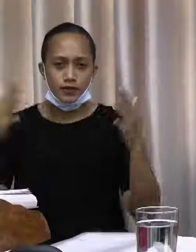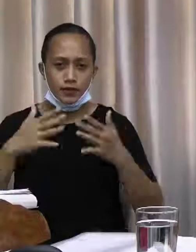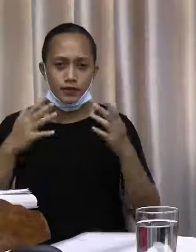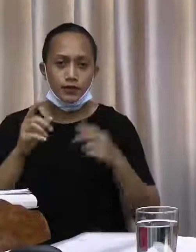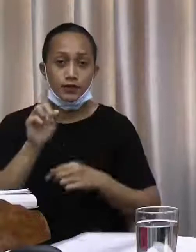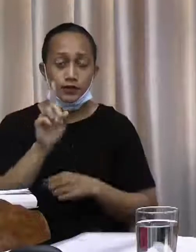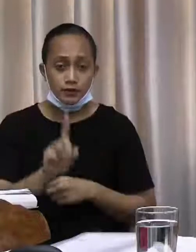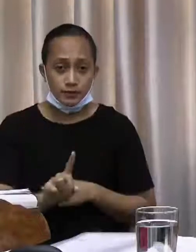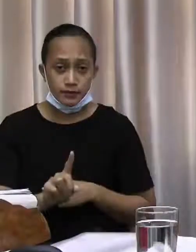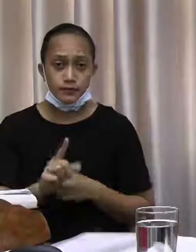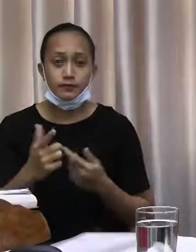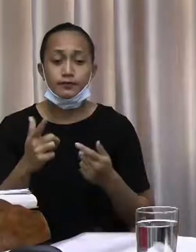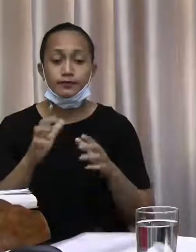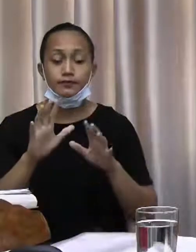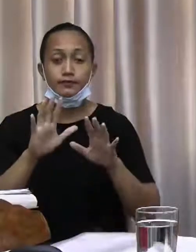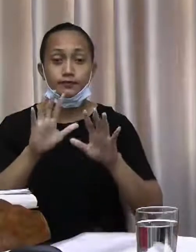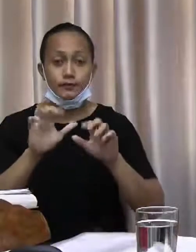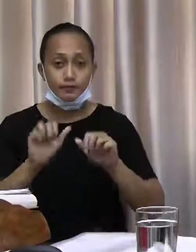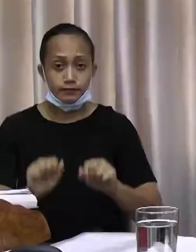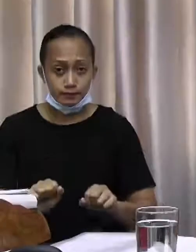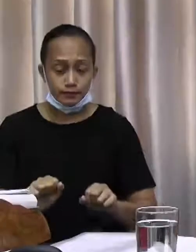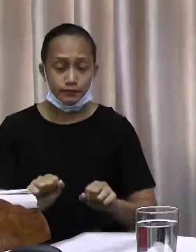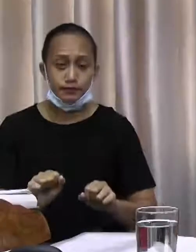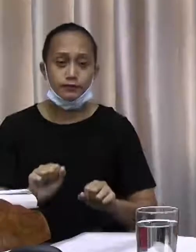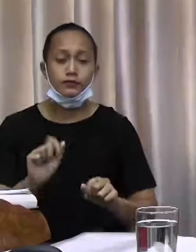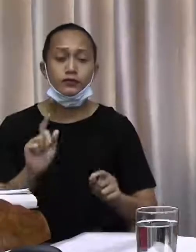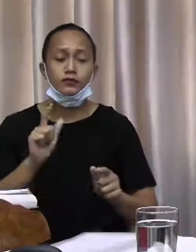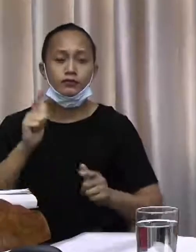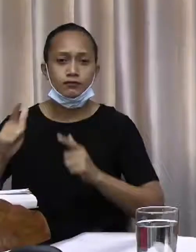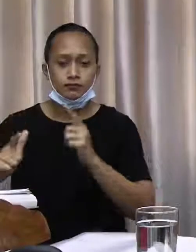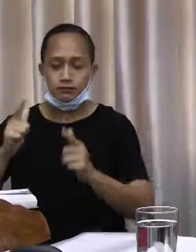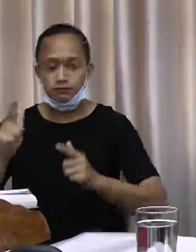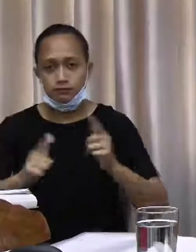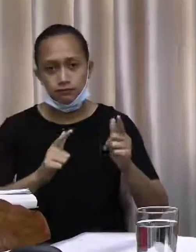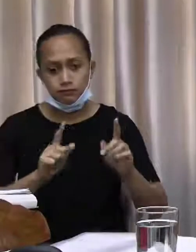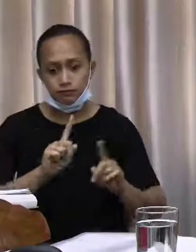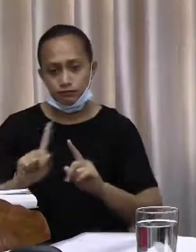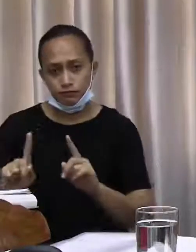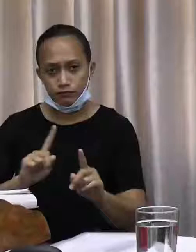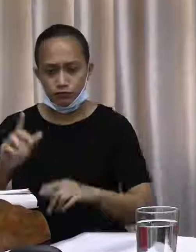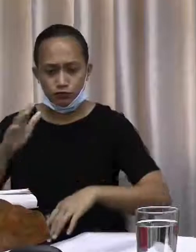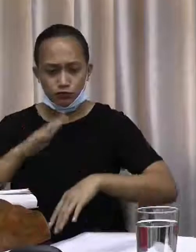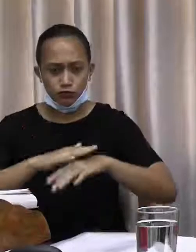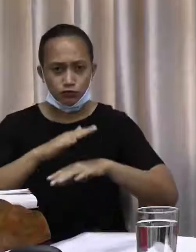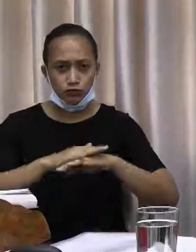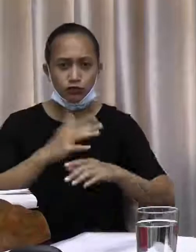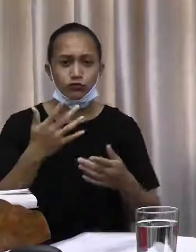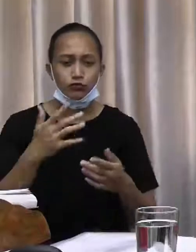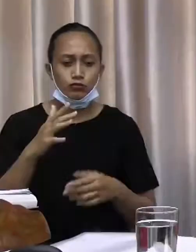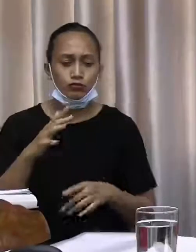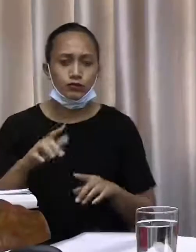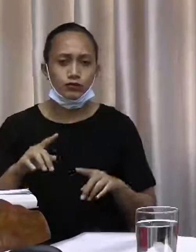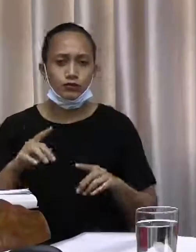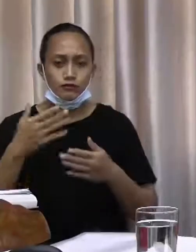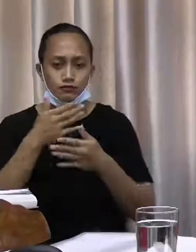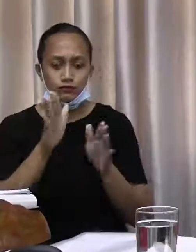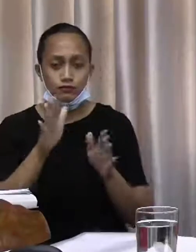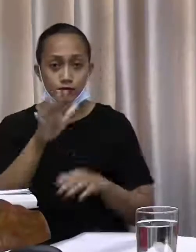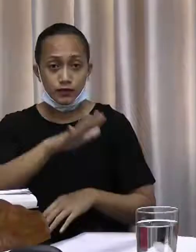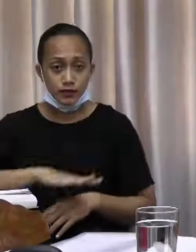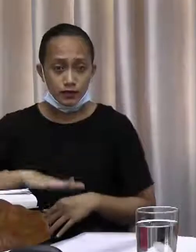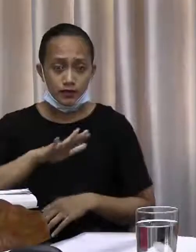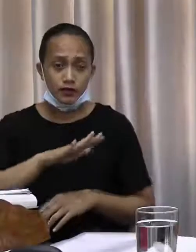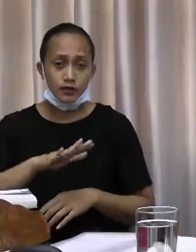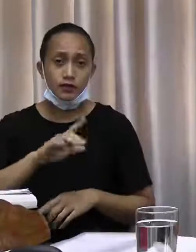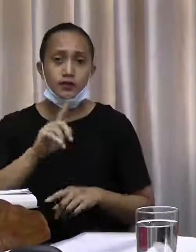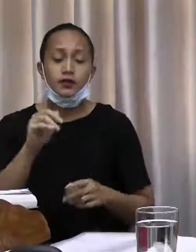Peitai, o le taofiofi o le soona feawai ma le tumutumu i nofuanga faitele. Ato ai